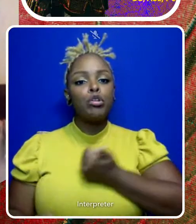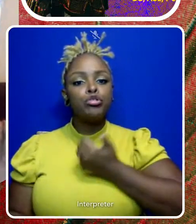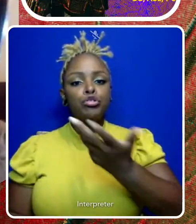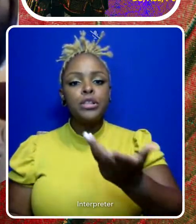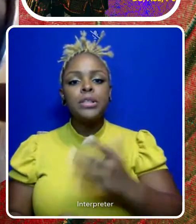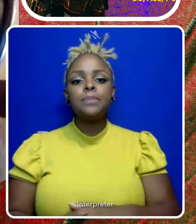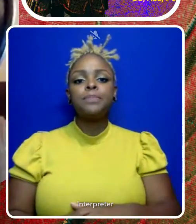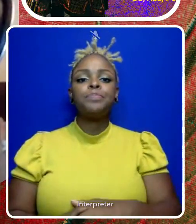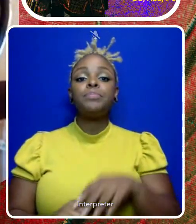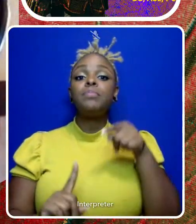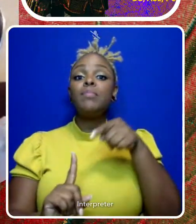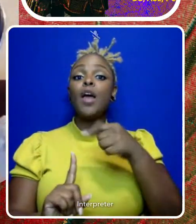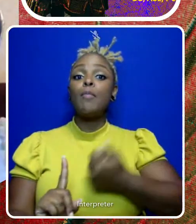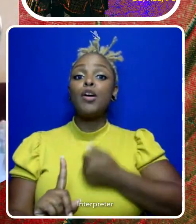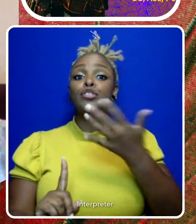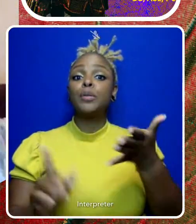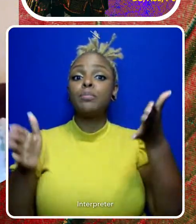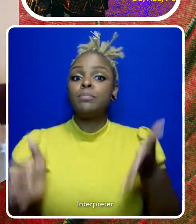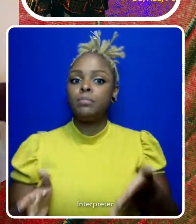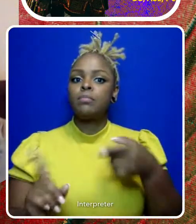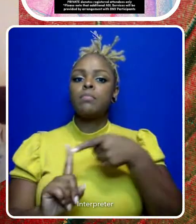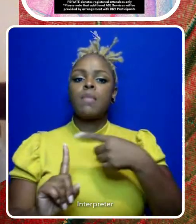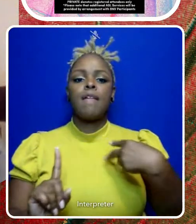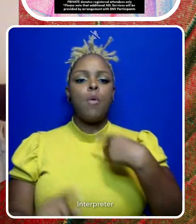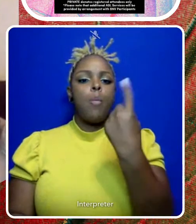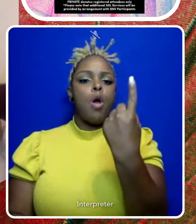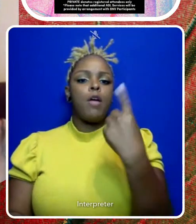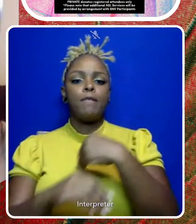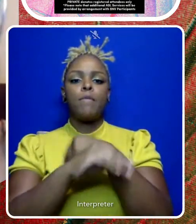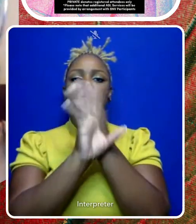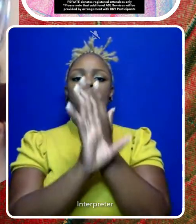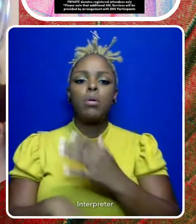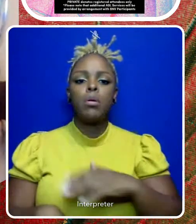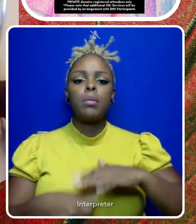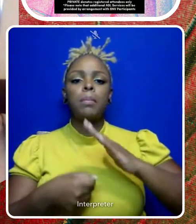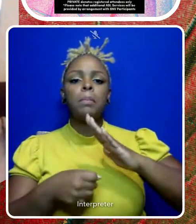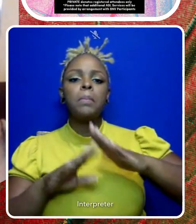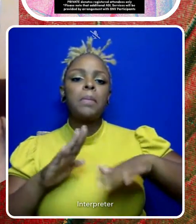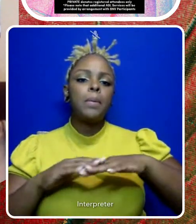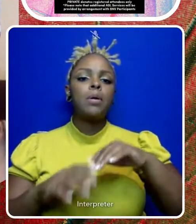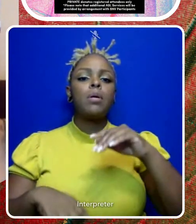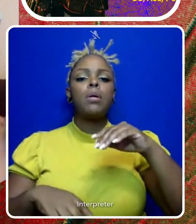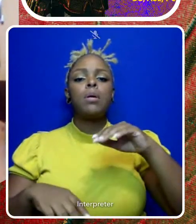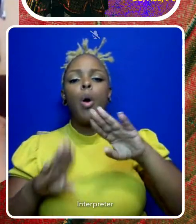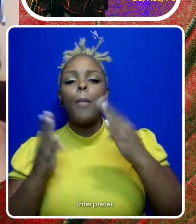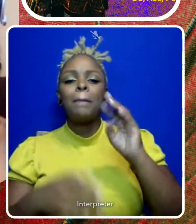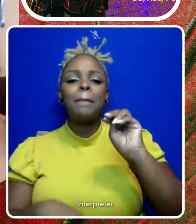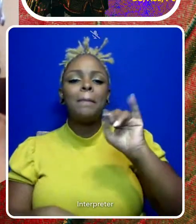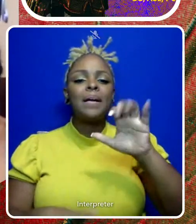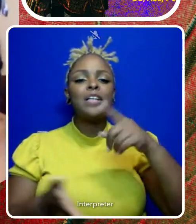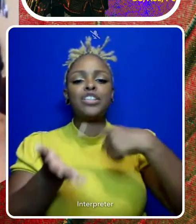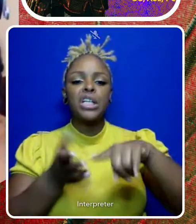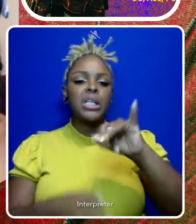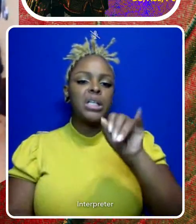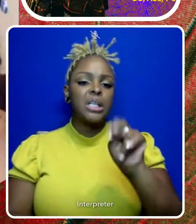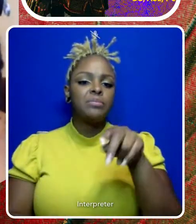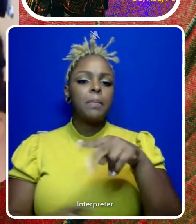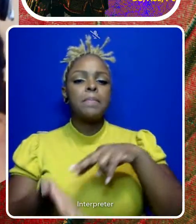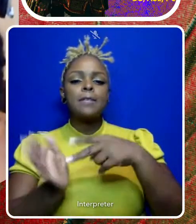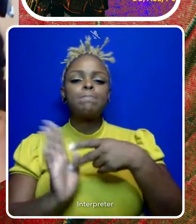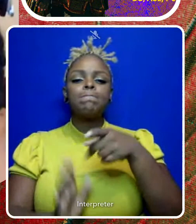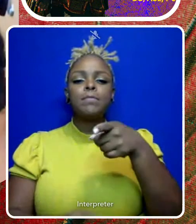mic check-in, and this consists of poets saying, "This is how I breathe. This is how